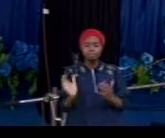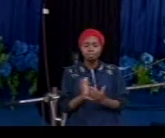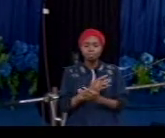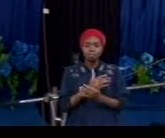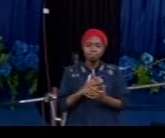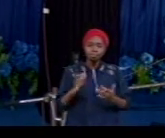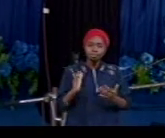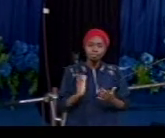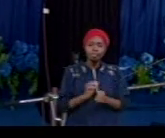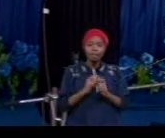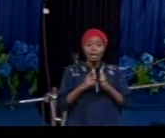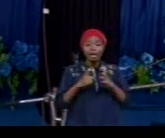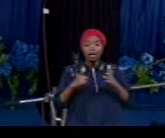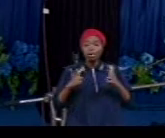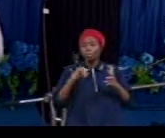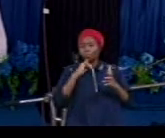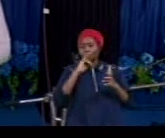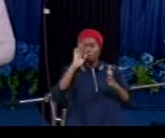Thy